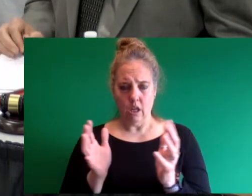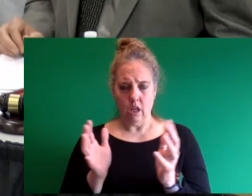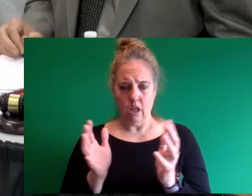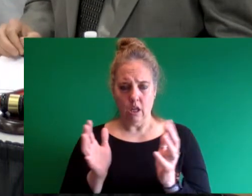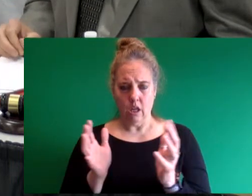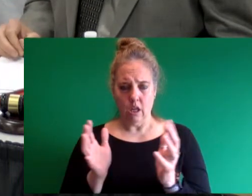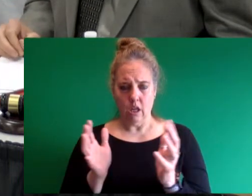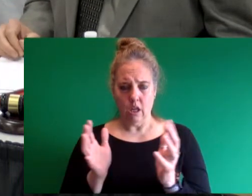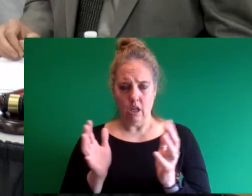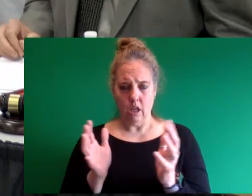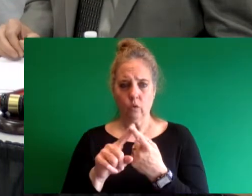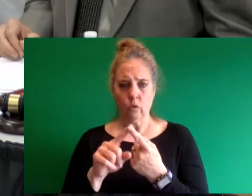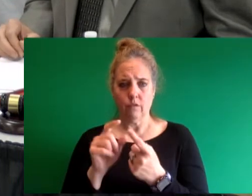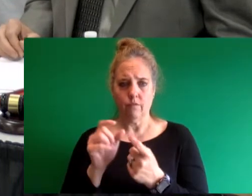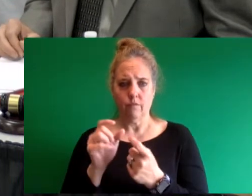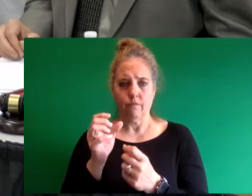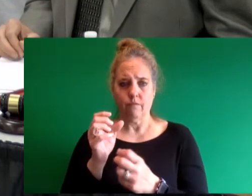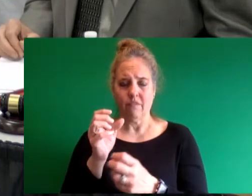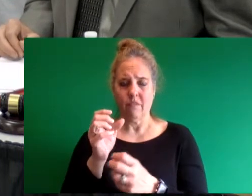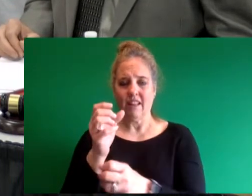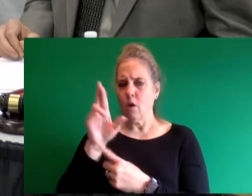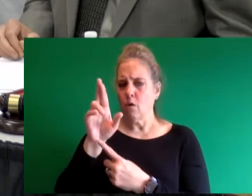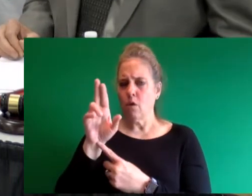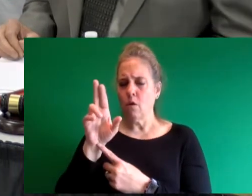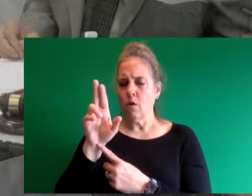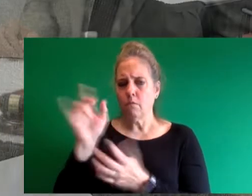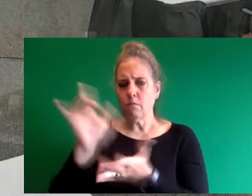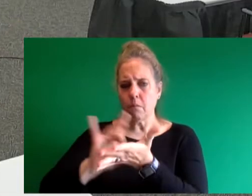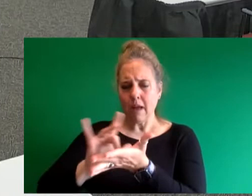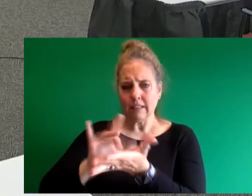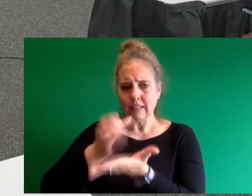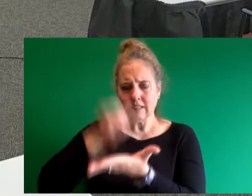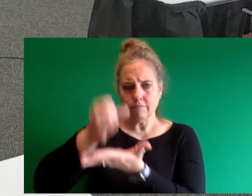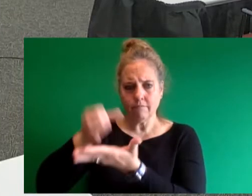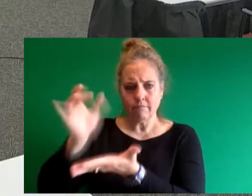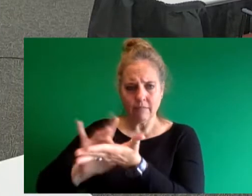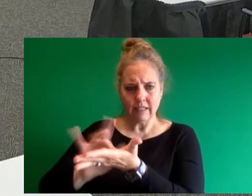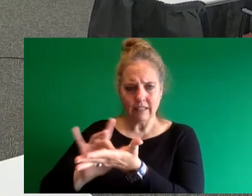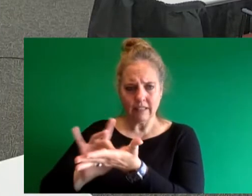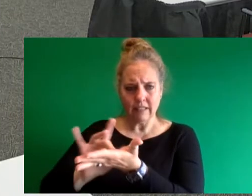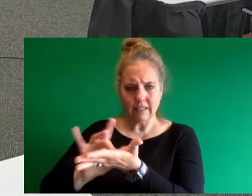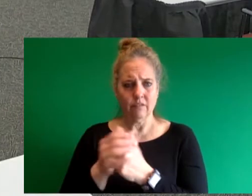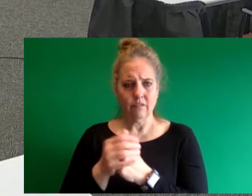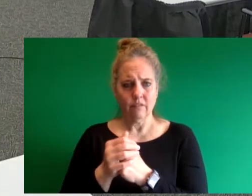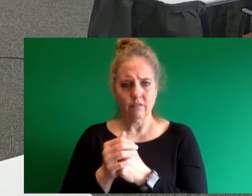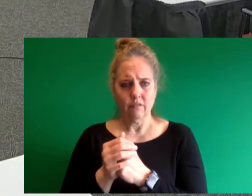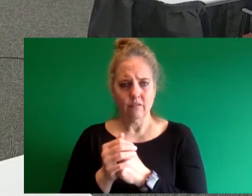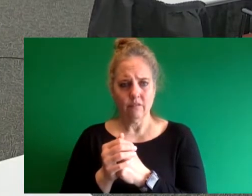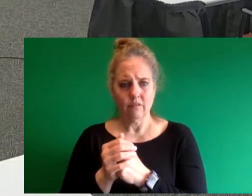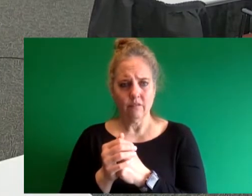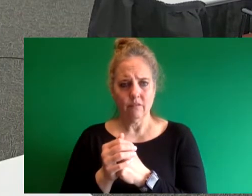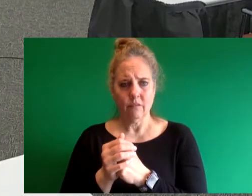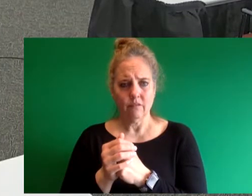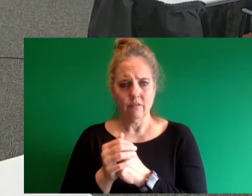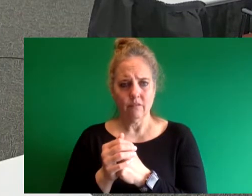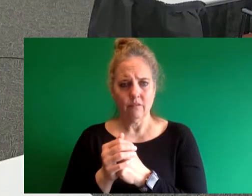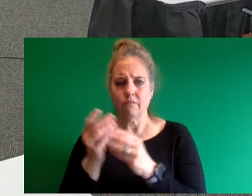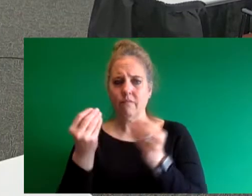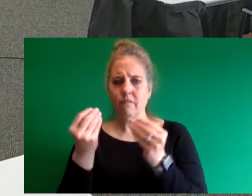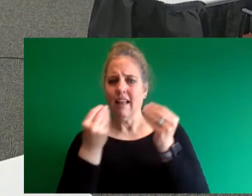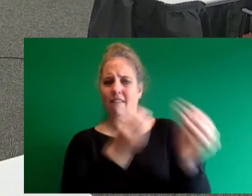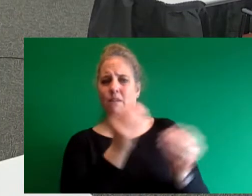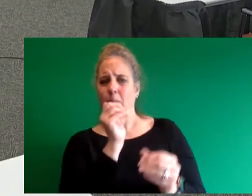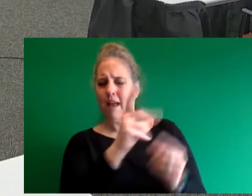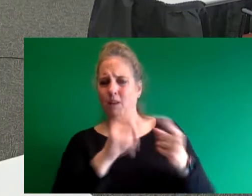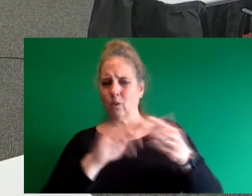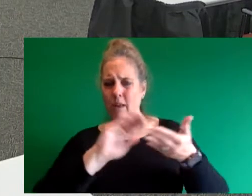a safe way to do that. Good. Ralston. I would just like to welcome Trustee Stevens.